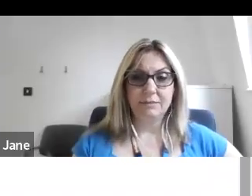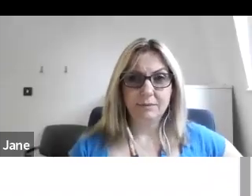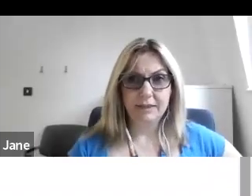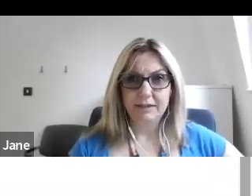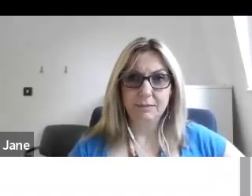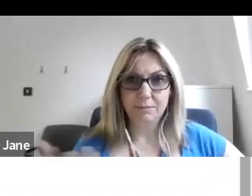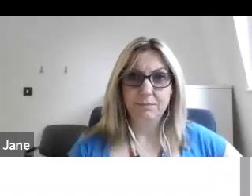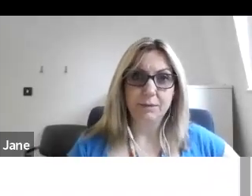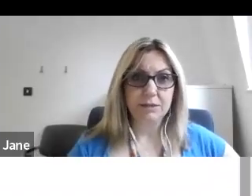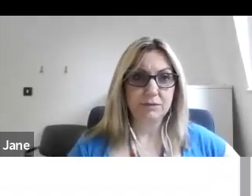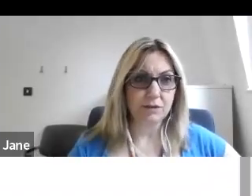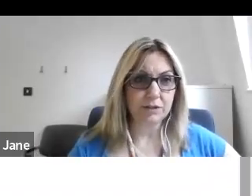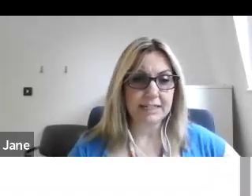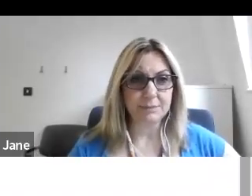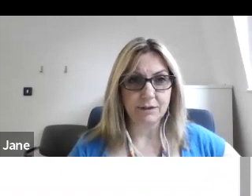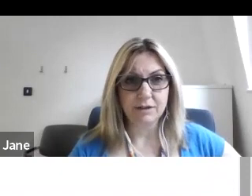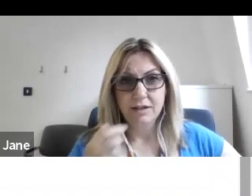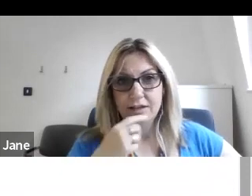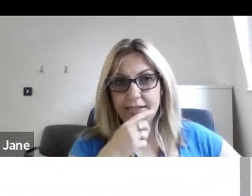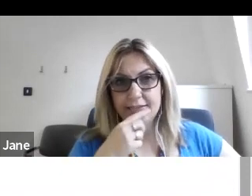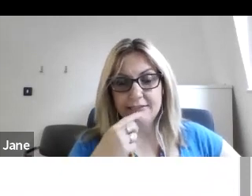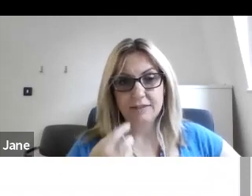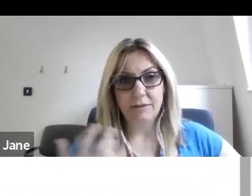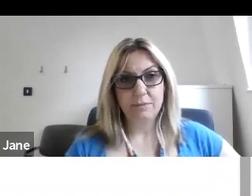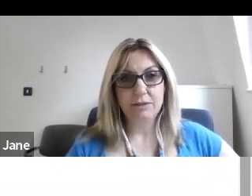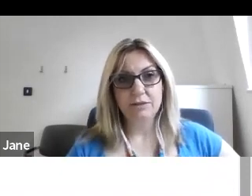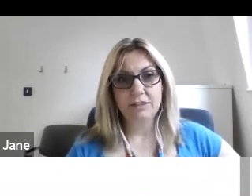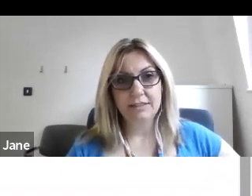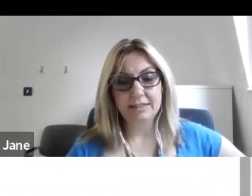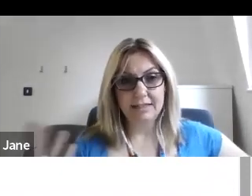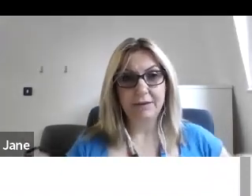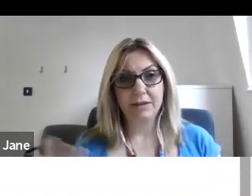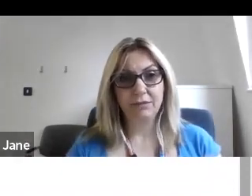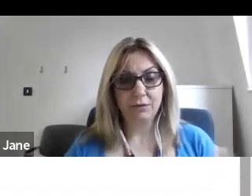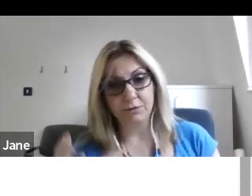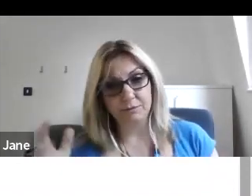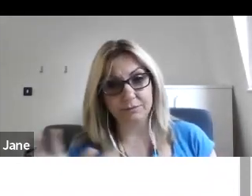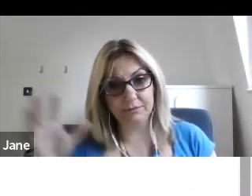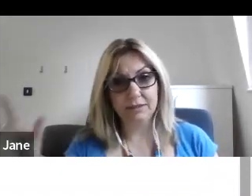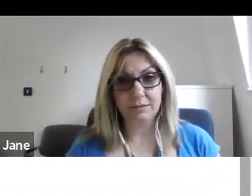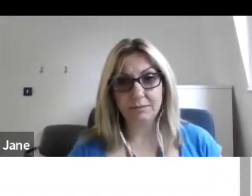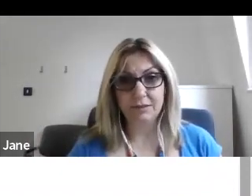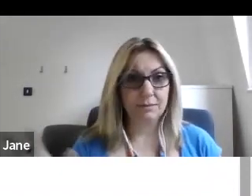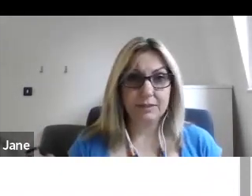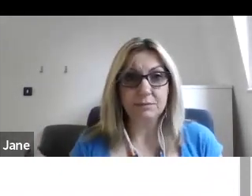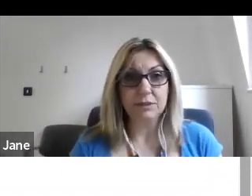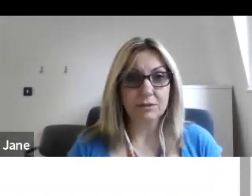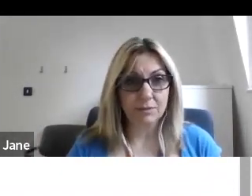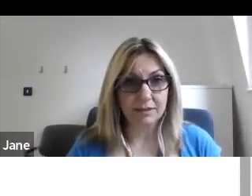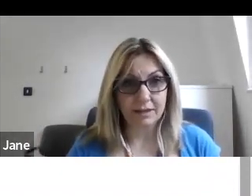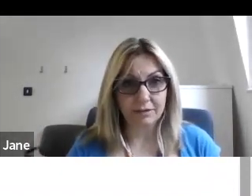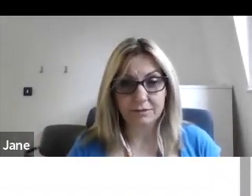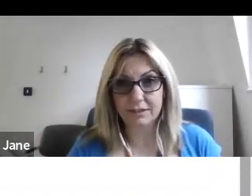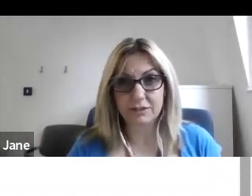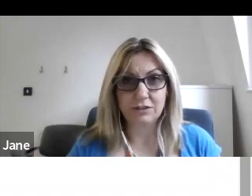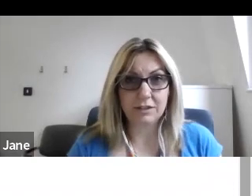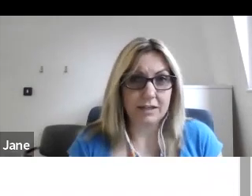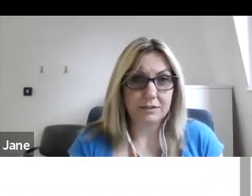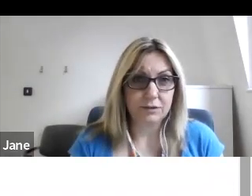because the purpose of our assessment is to help the person understand how they've got the symptoms of mental